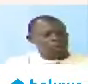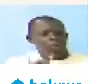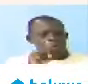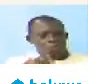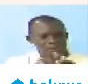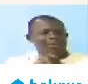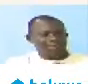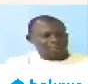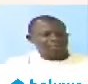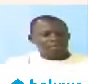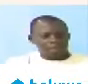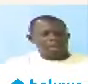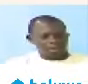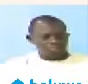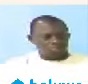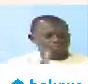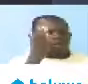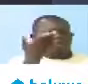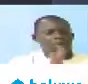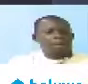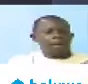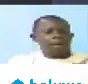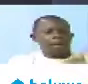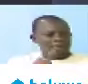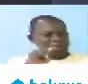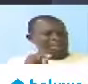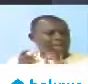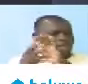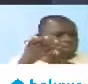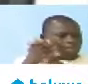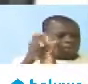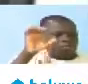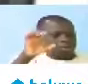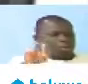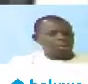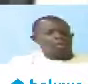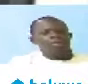And I don't know how to go to the country of Libya. Ah, not in Libya.